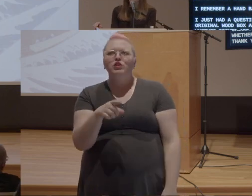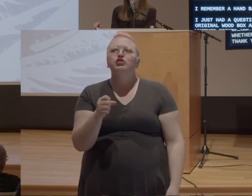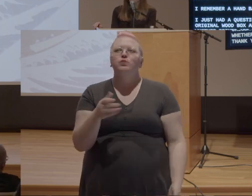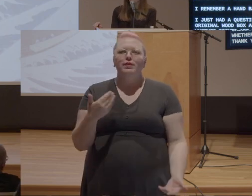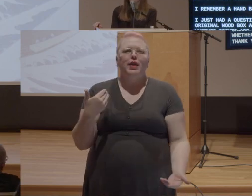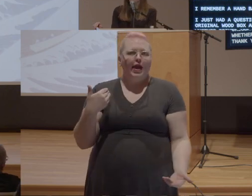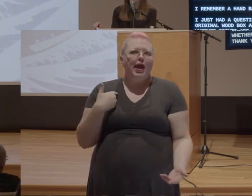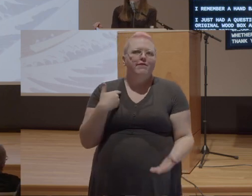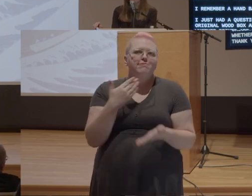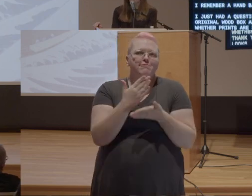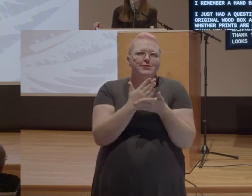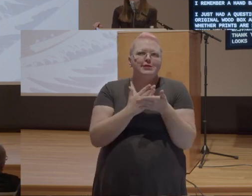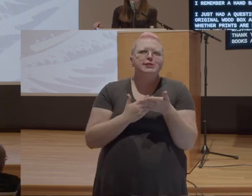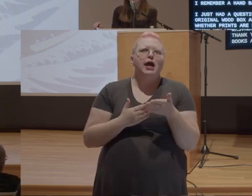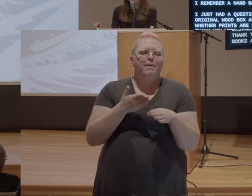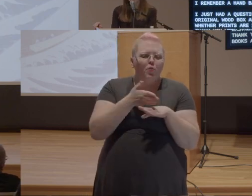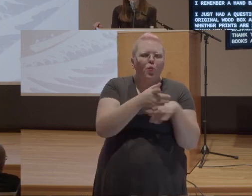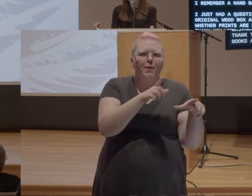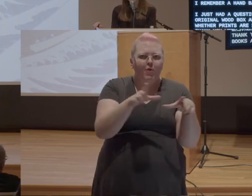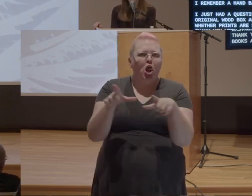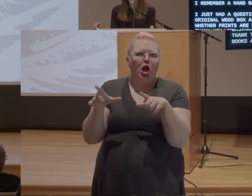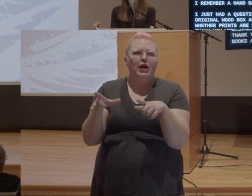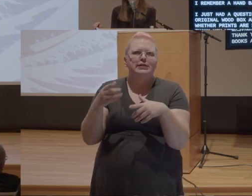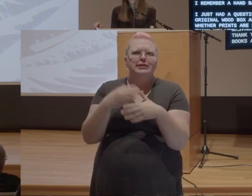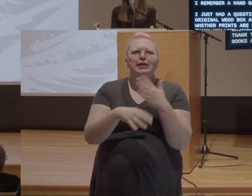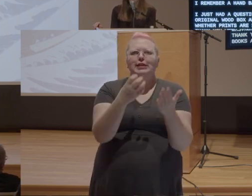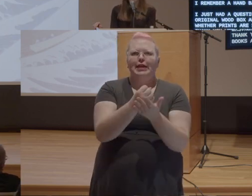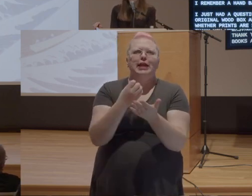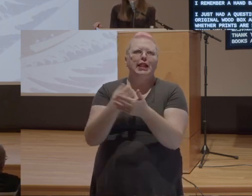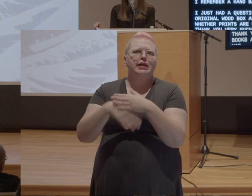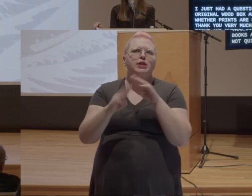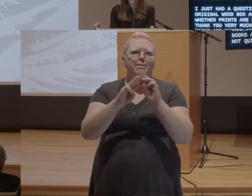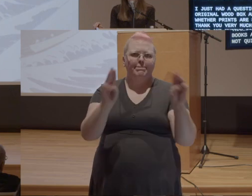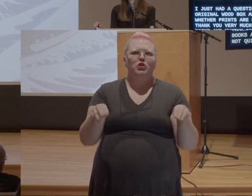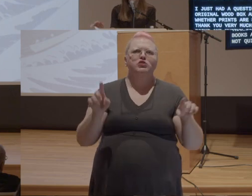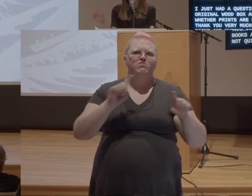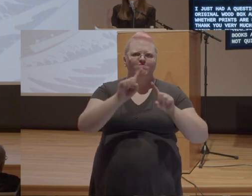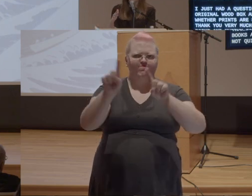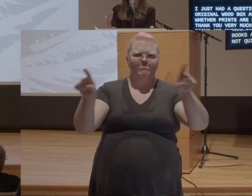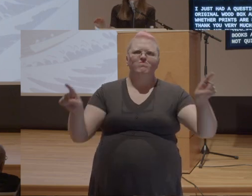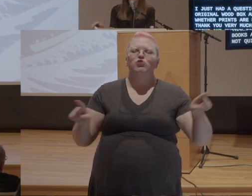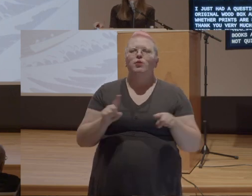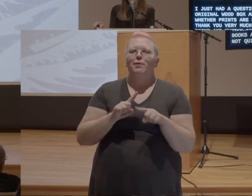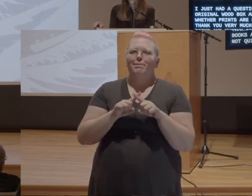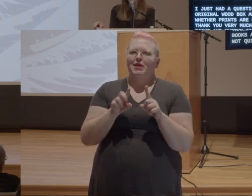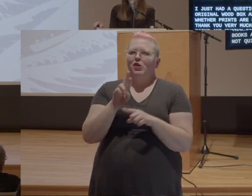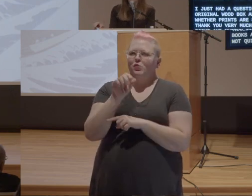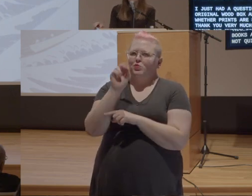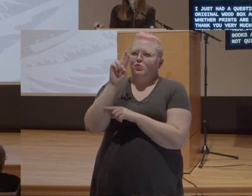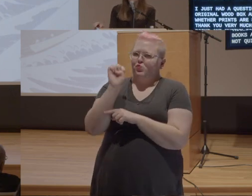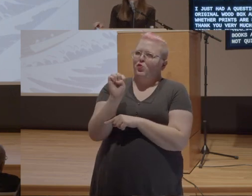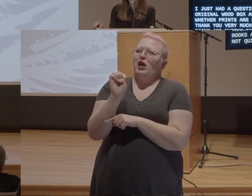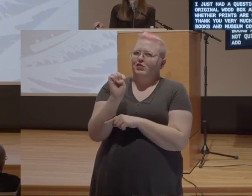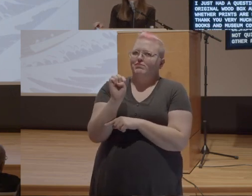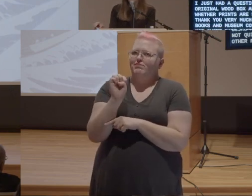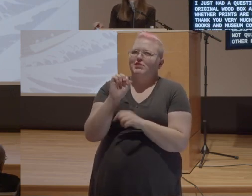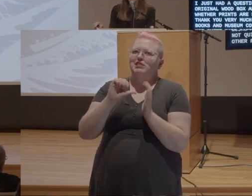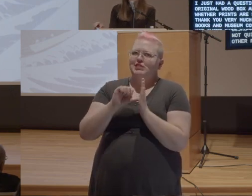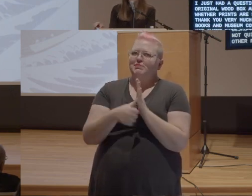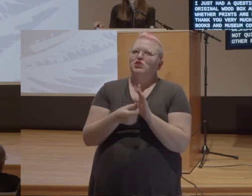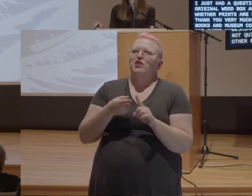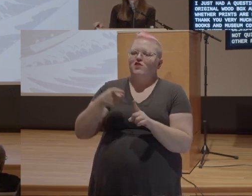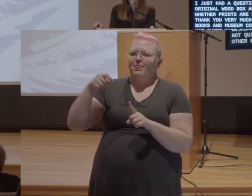woodblocks in museum collections around the world, but they're quite rare, particularly the ones from the Edo period.